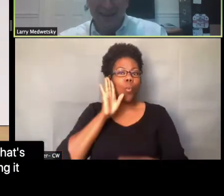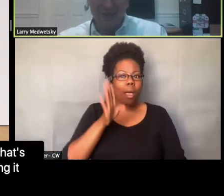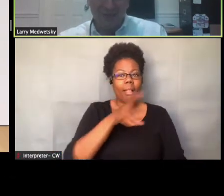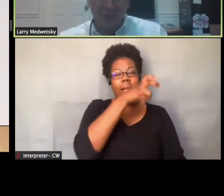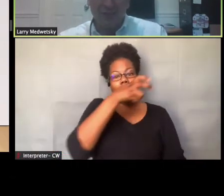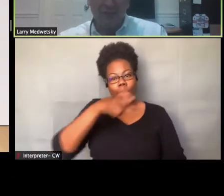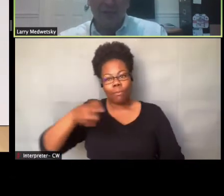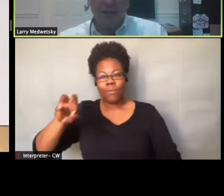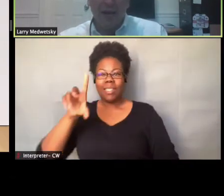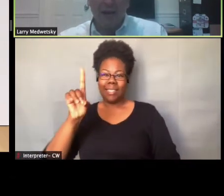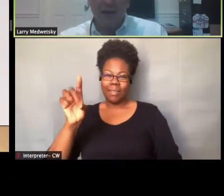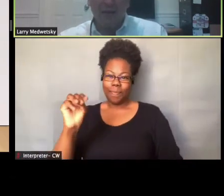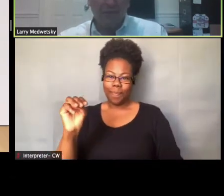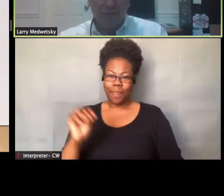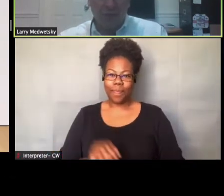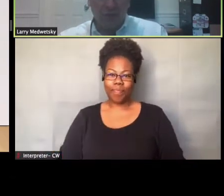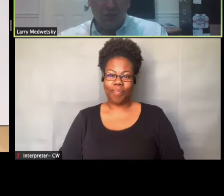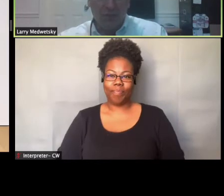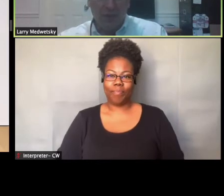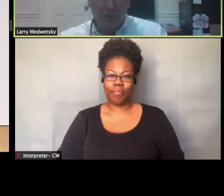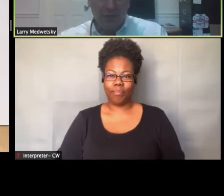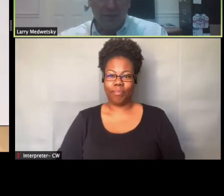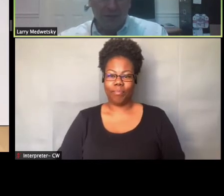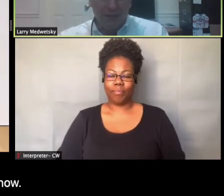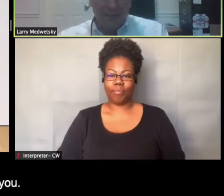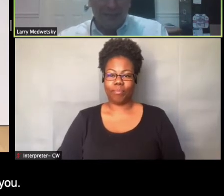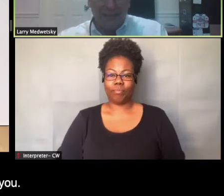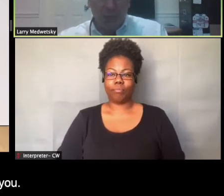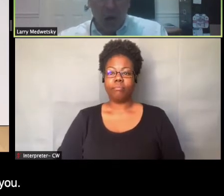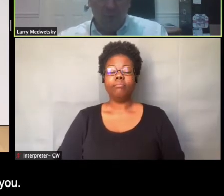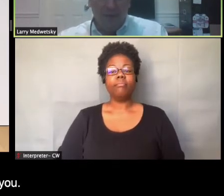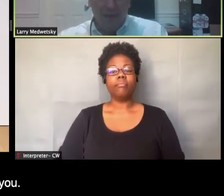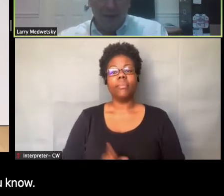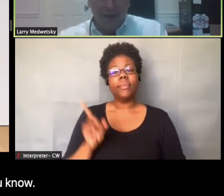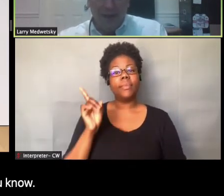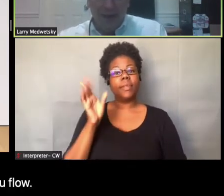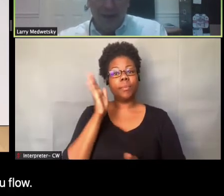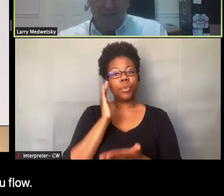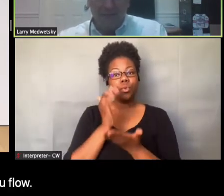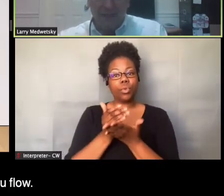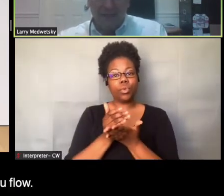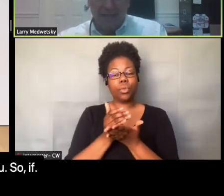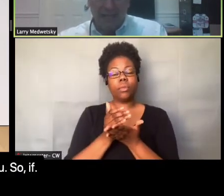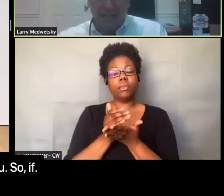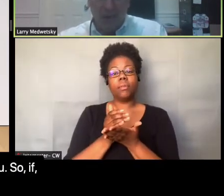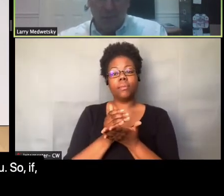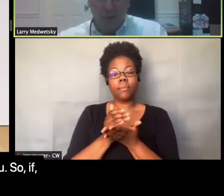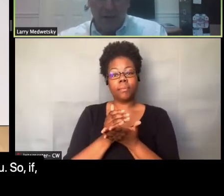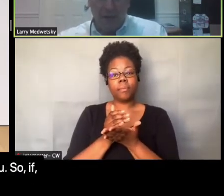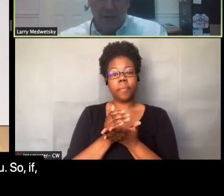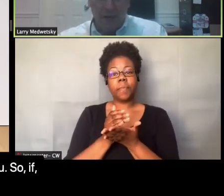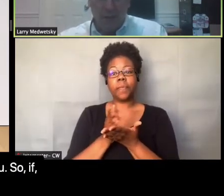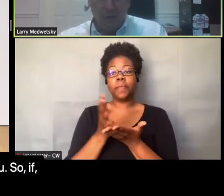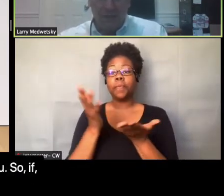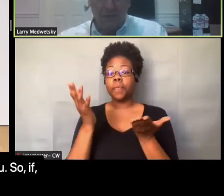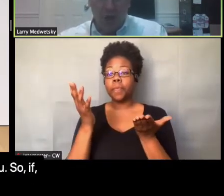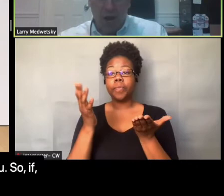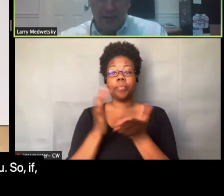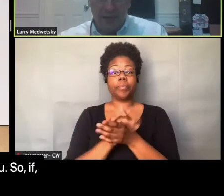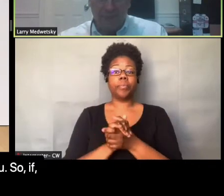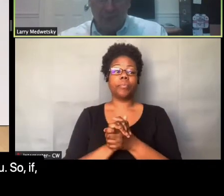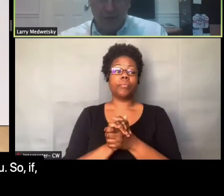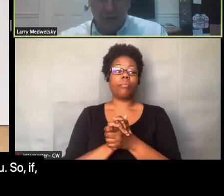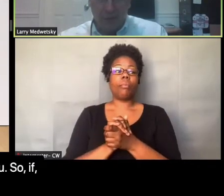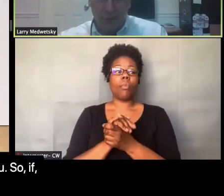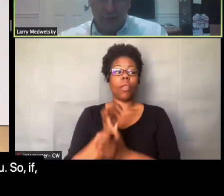And here it's just a little figure just showing you. So if, let's say, someone was